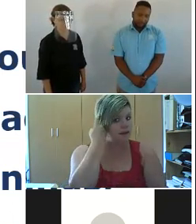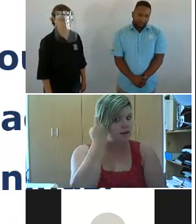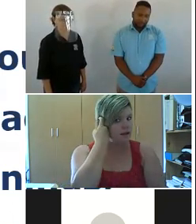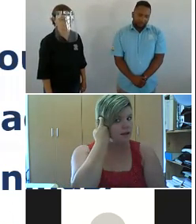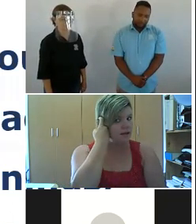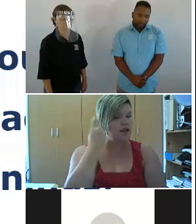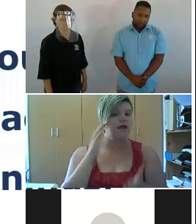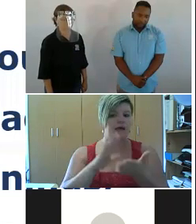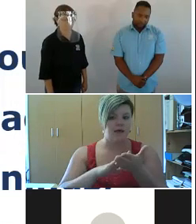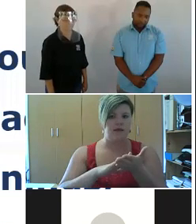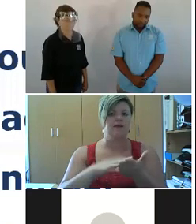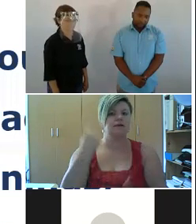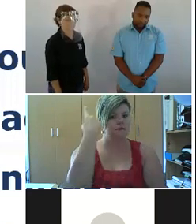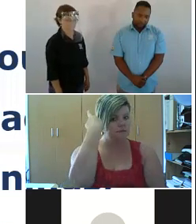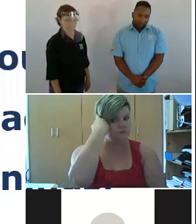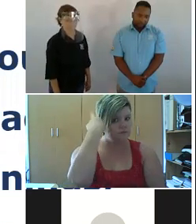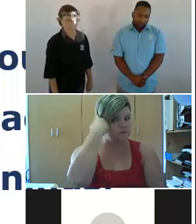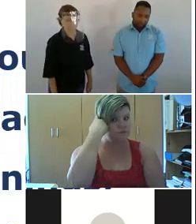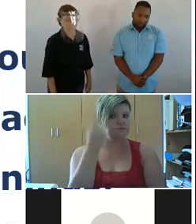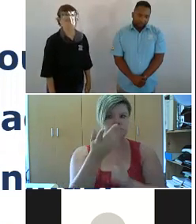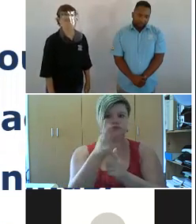can show the sign for secretary.